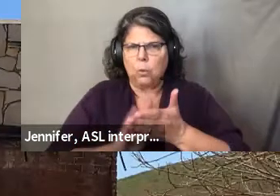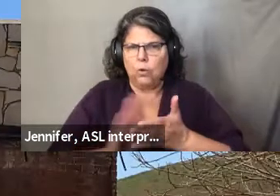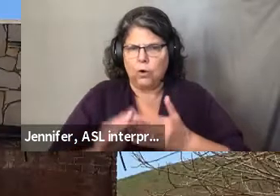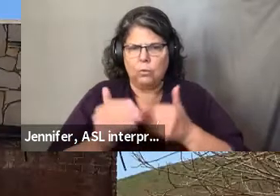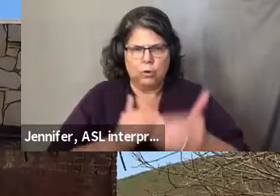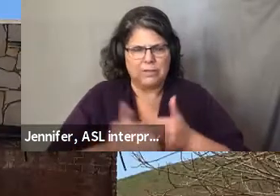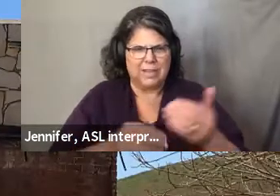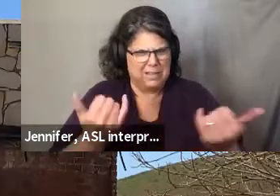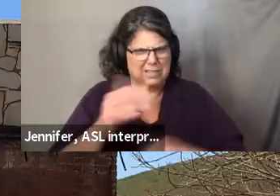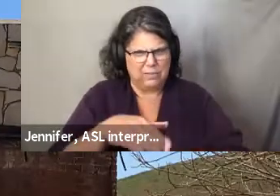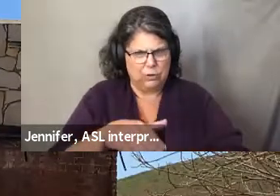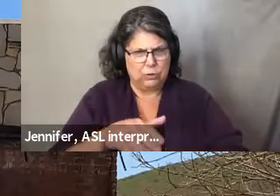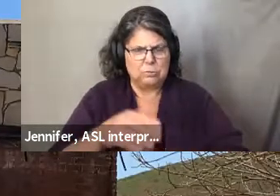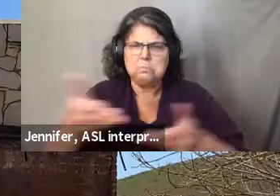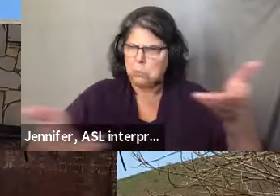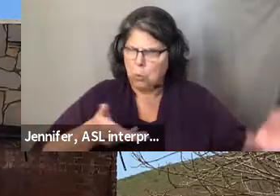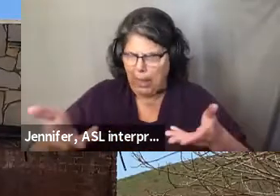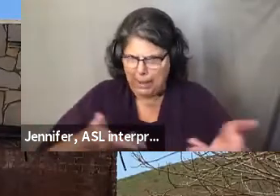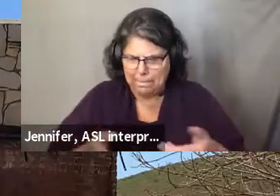Welcome, everyone.